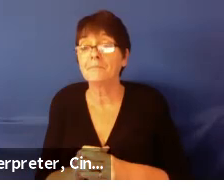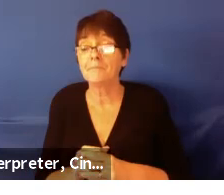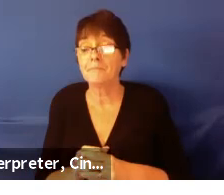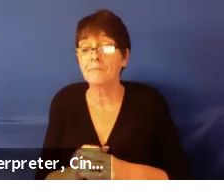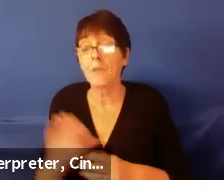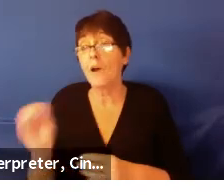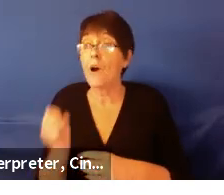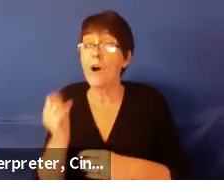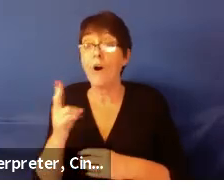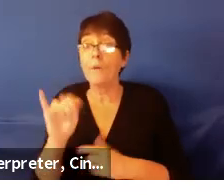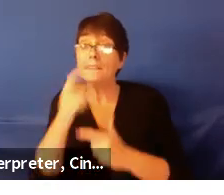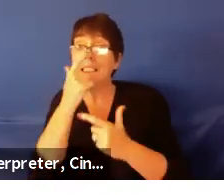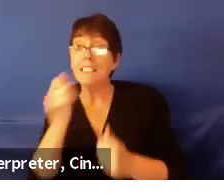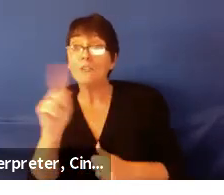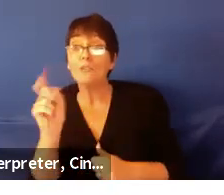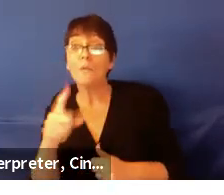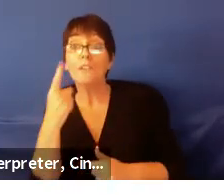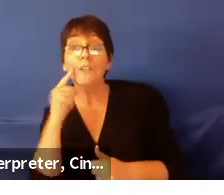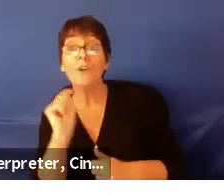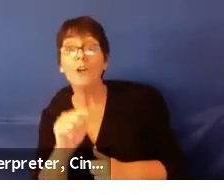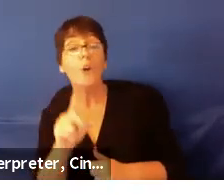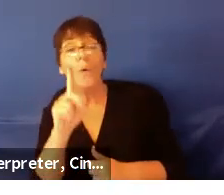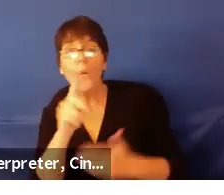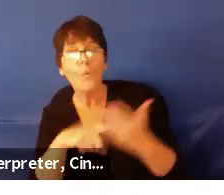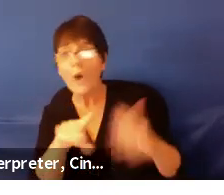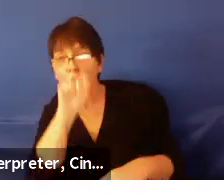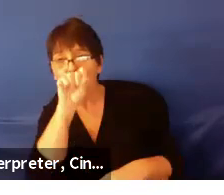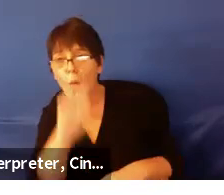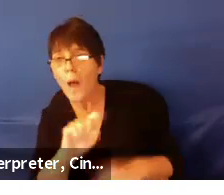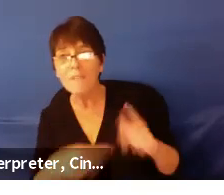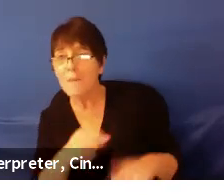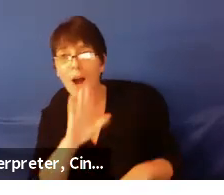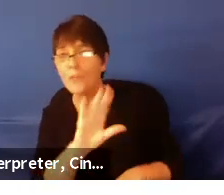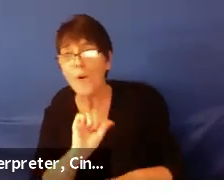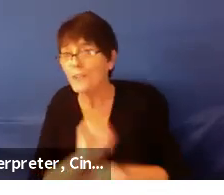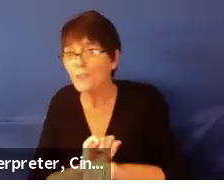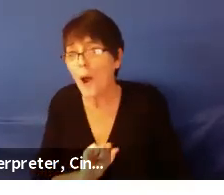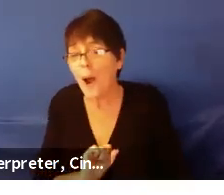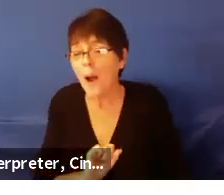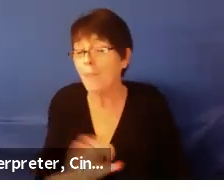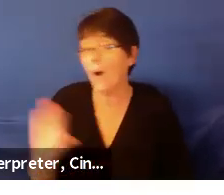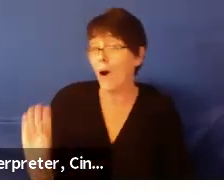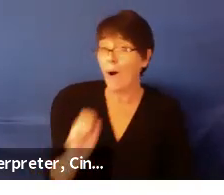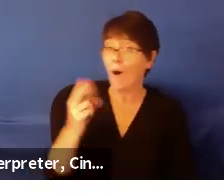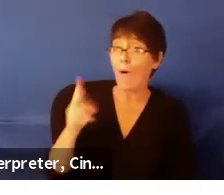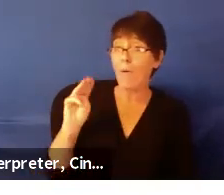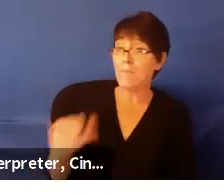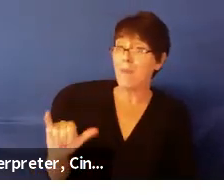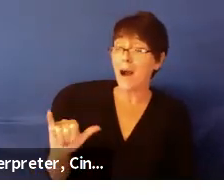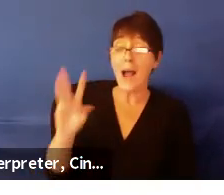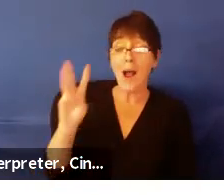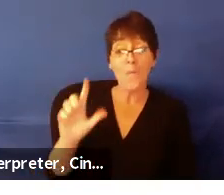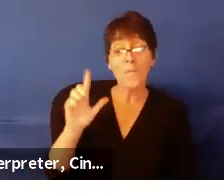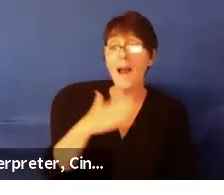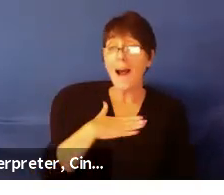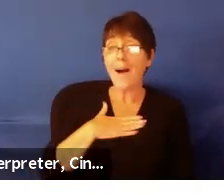Oh, here's an interesting question for you. What do you love about your job? Oh my, that's a